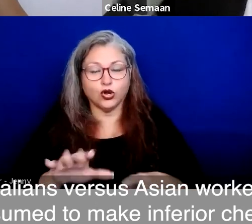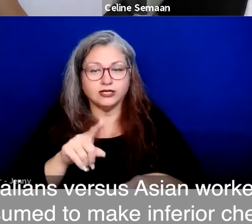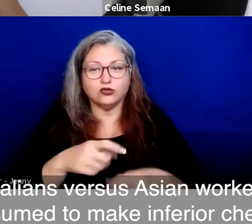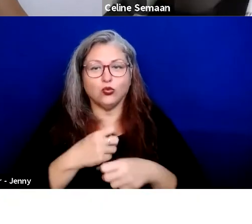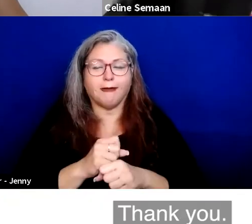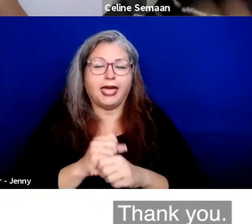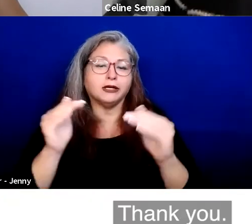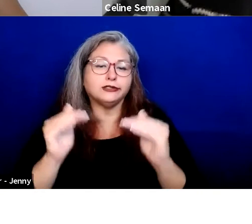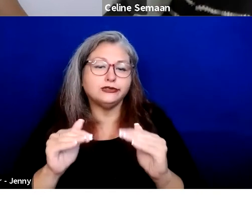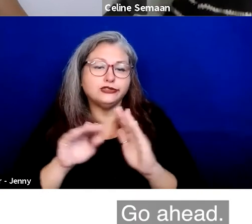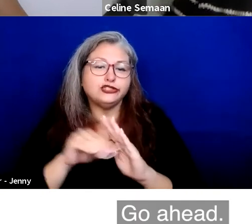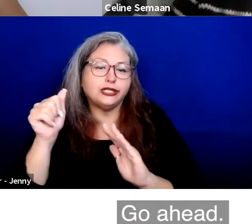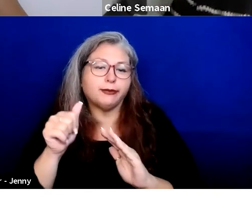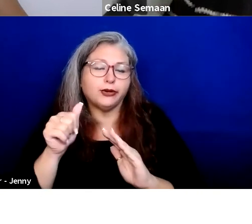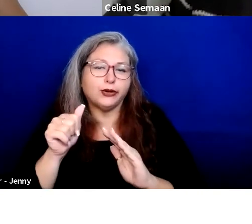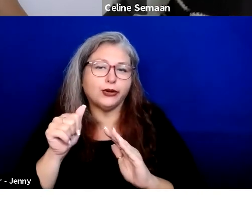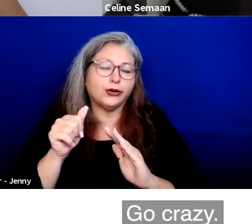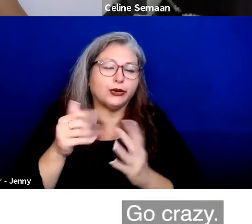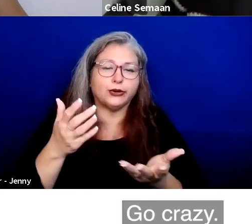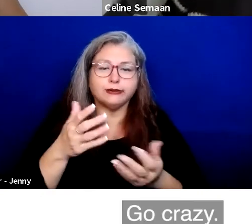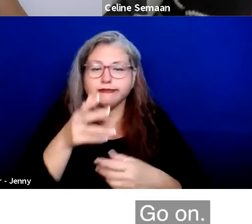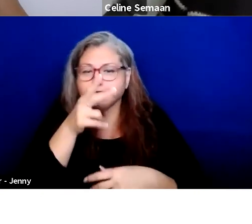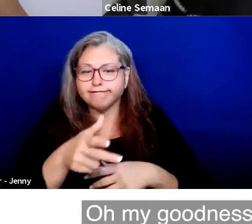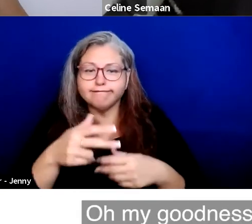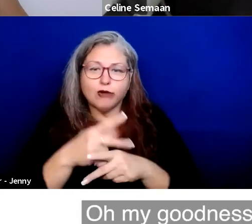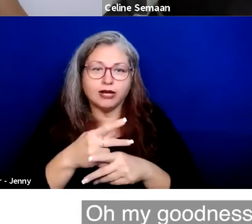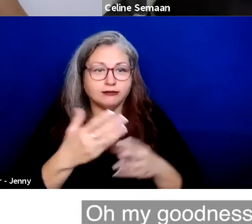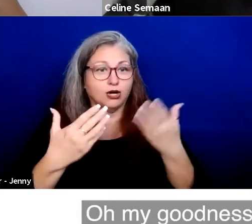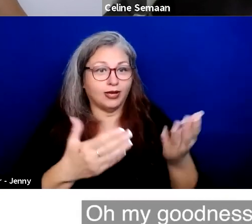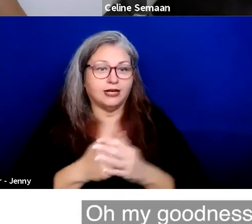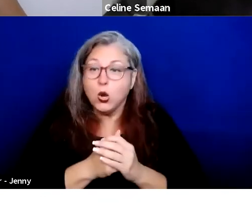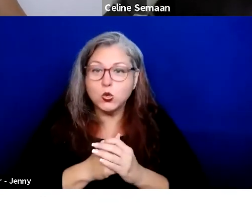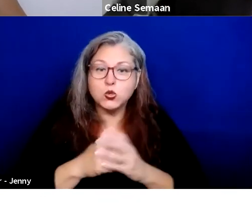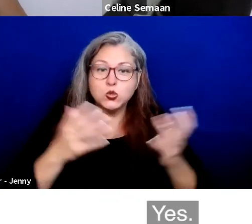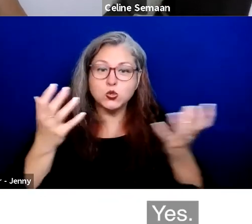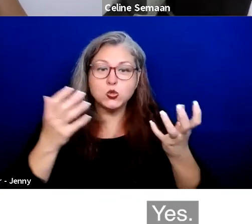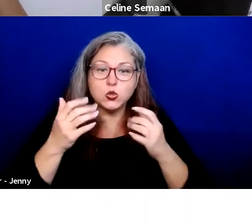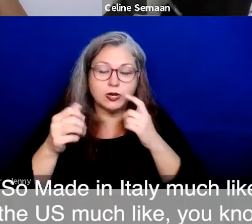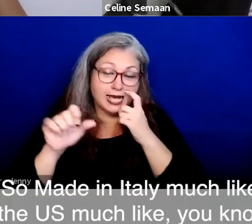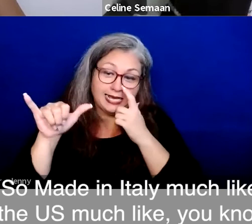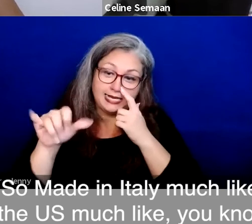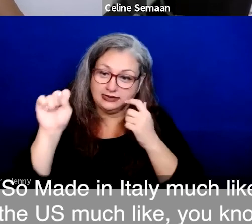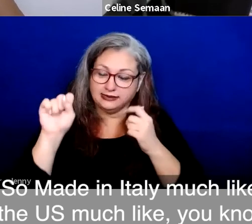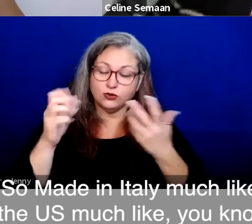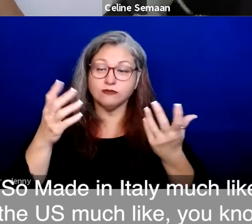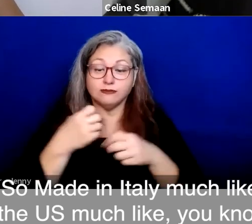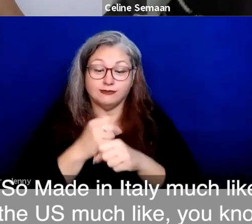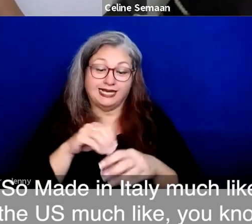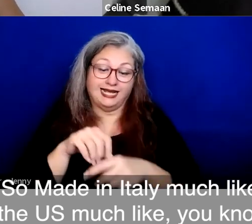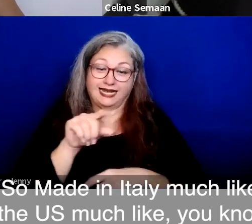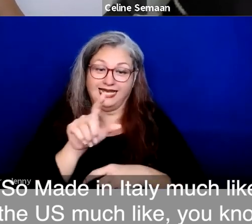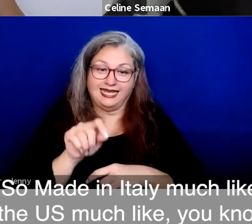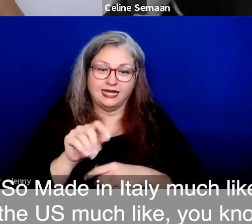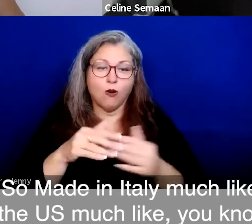cheap products. Thank you. Go ahead. Go crazy. Go on. Oh my goodness. Yes. So made in Italy,